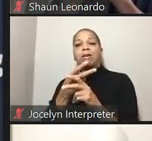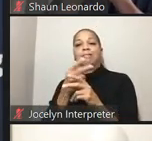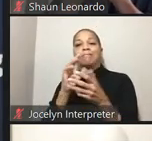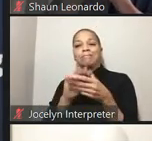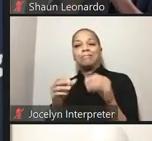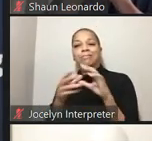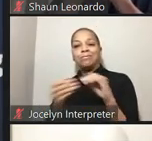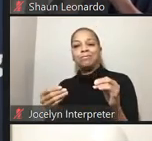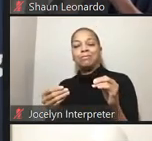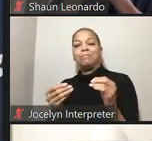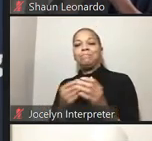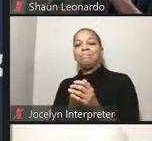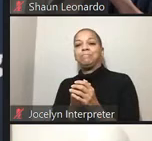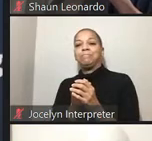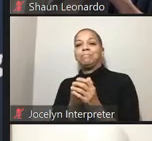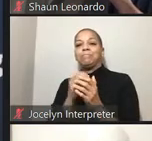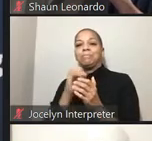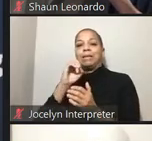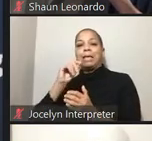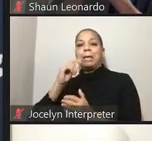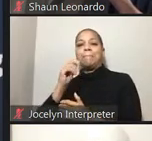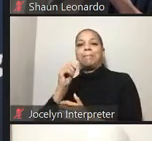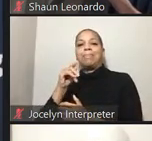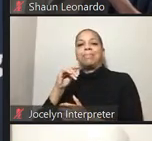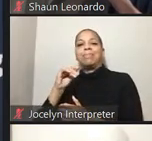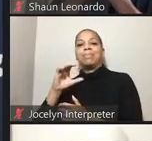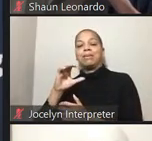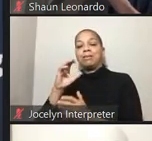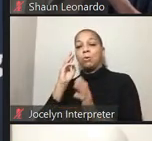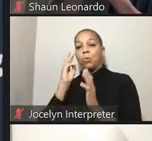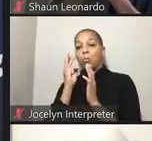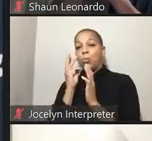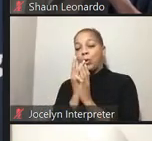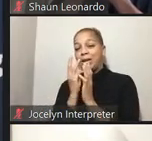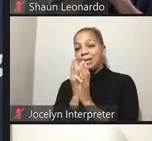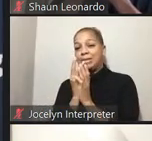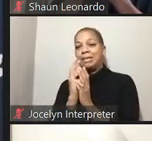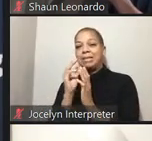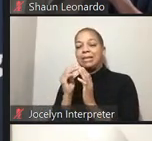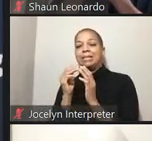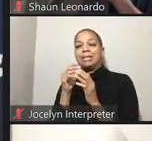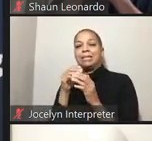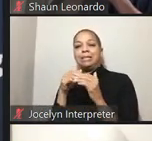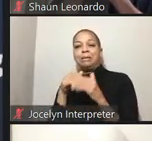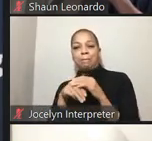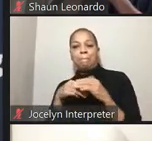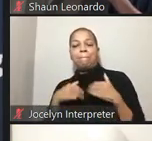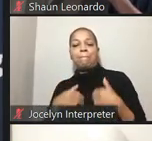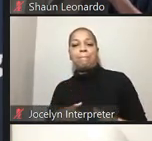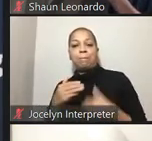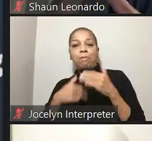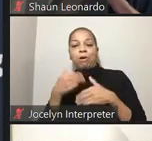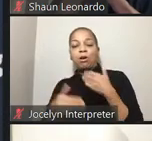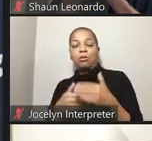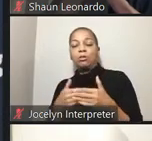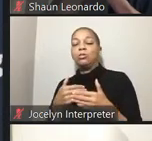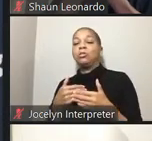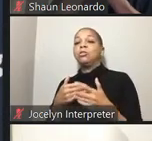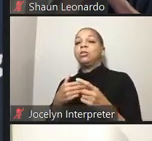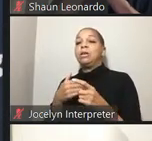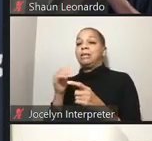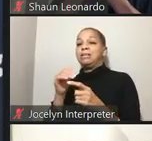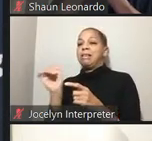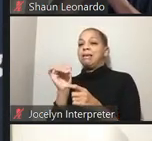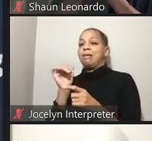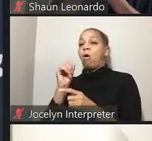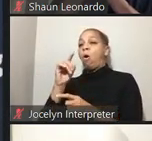Empathetic witnessing is a whole body process, which uses the painful identity activations, an artist's tools,